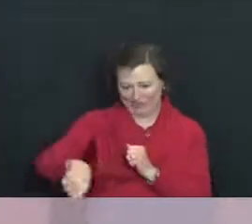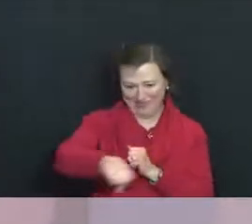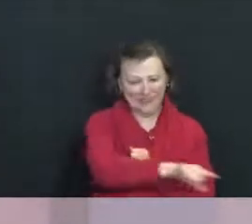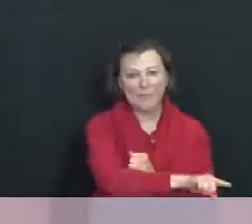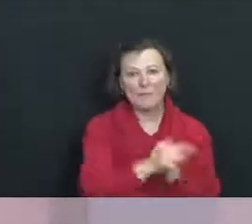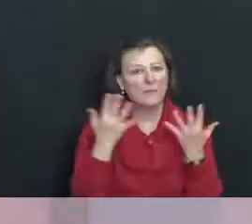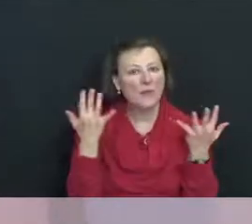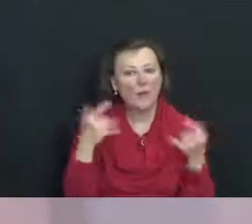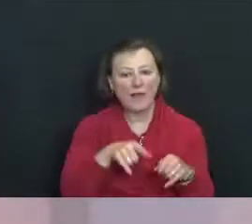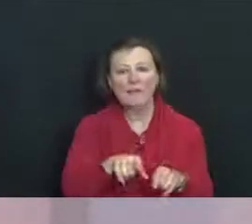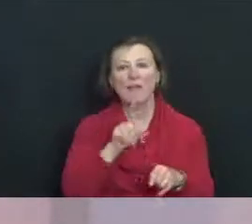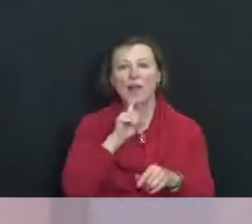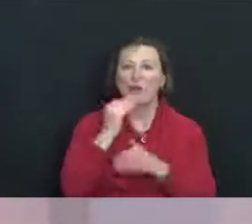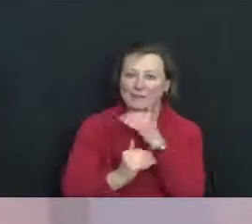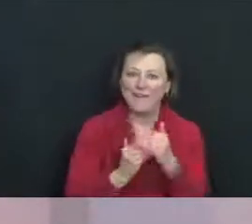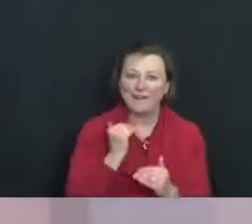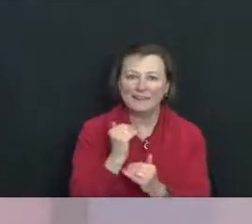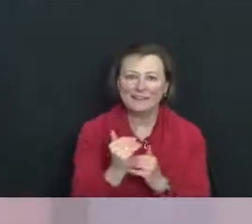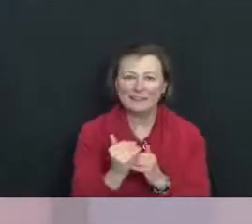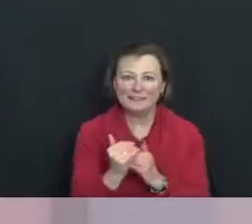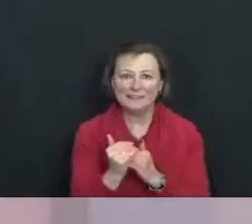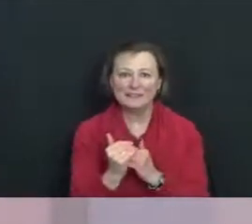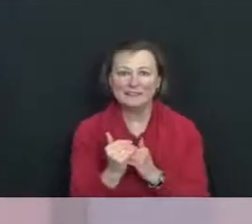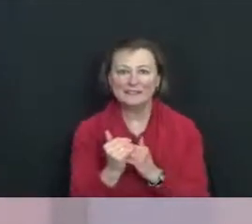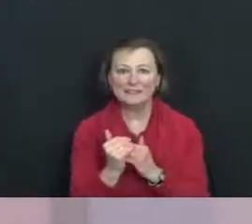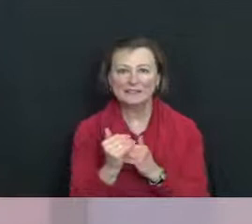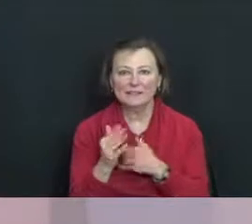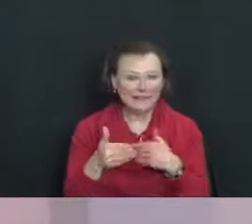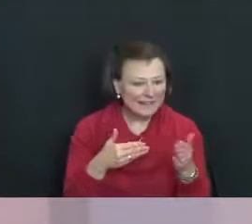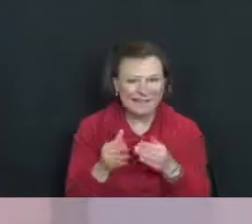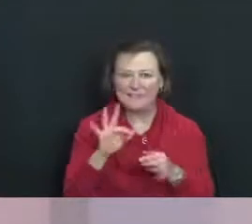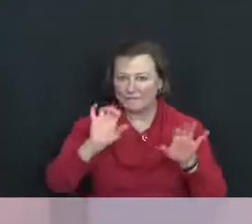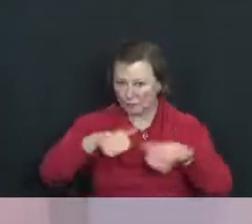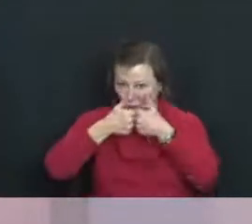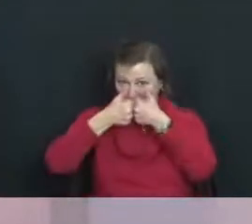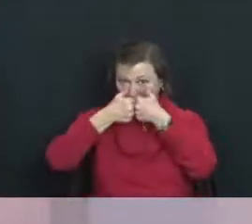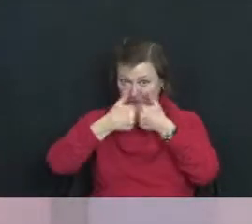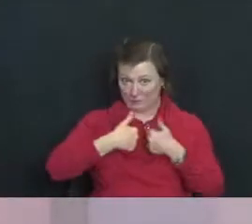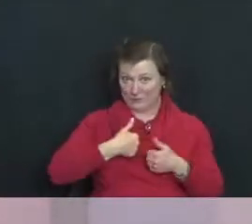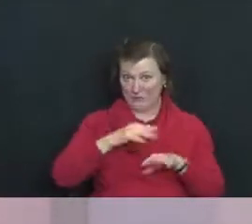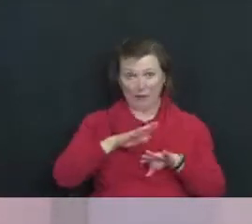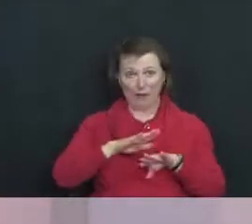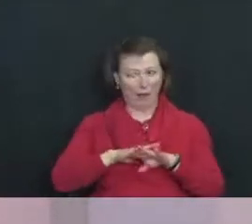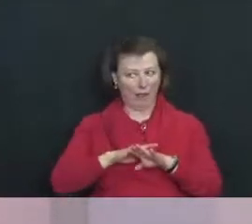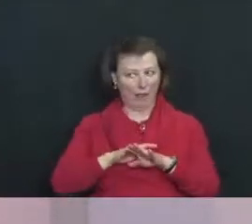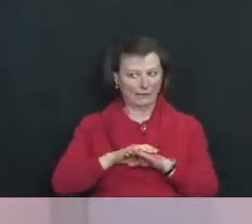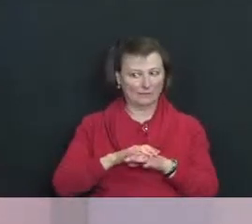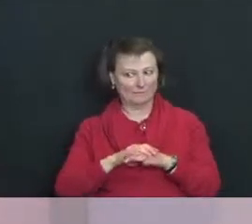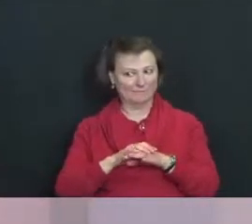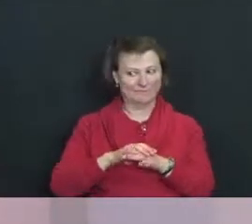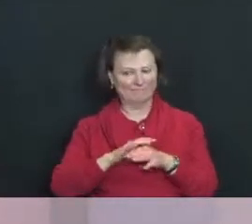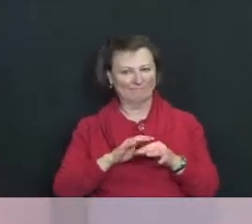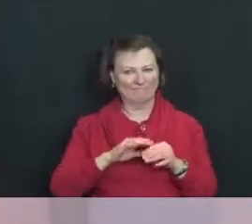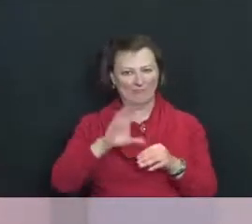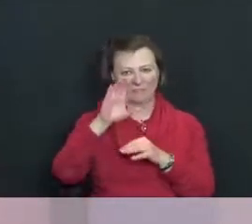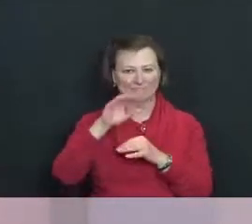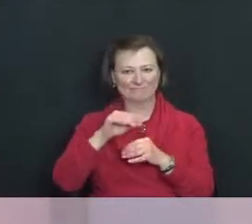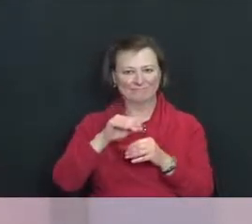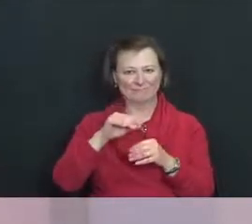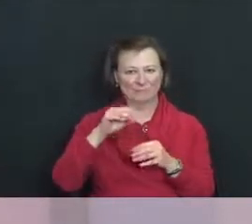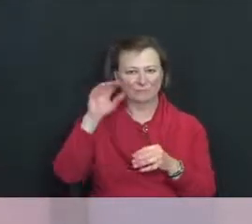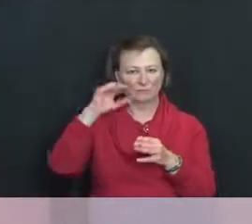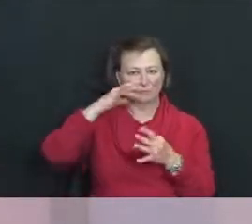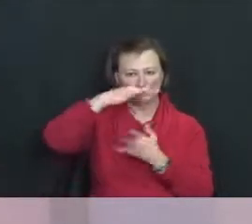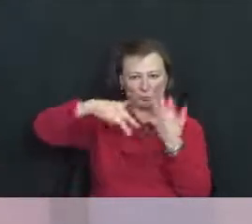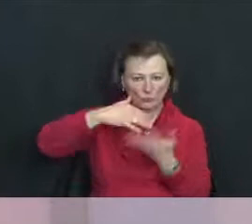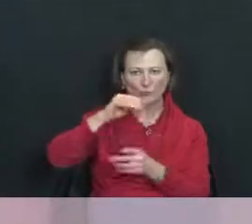they are invariably kind, even when they challenge me on controversial social and theological issues,